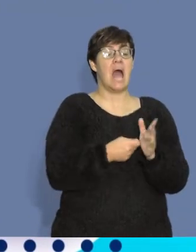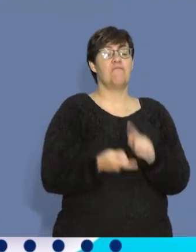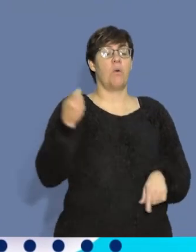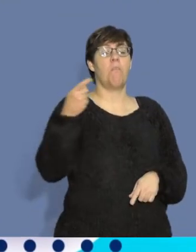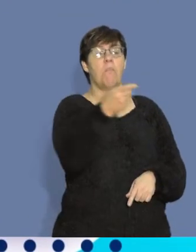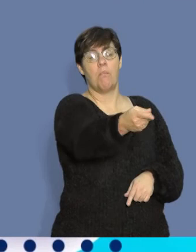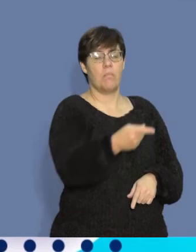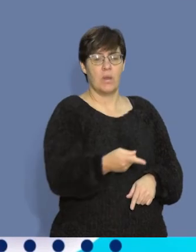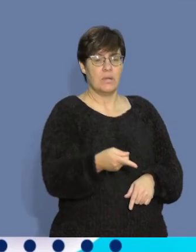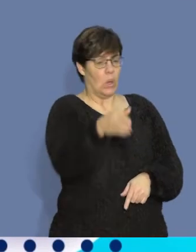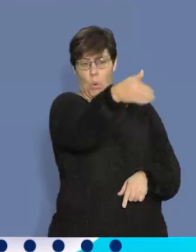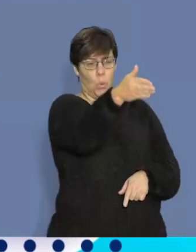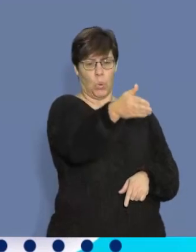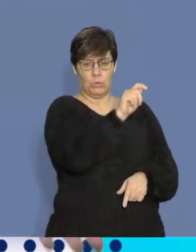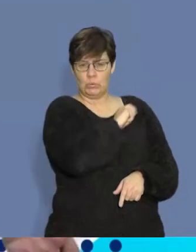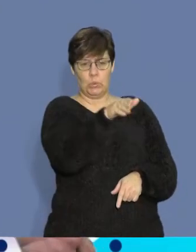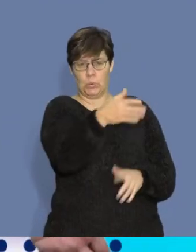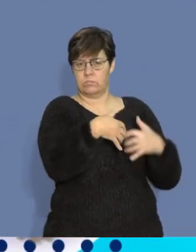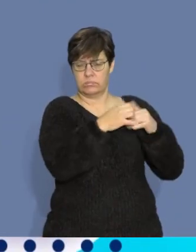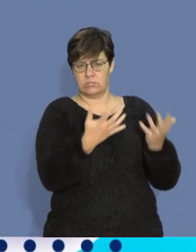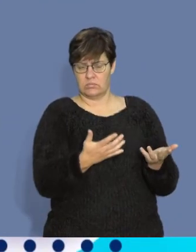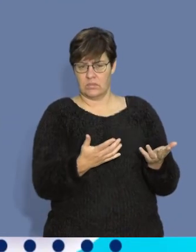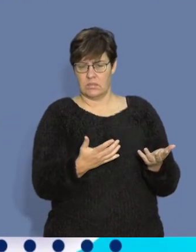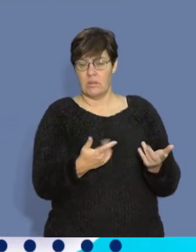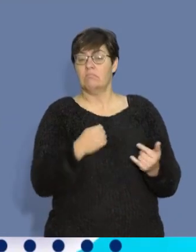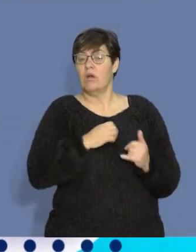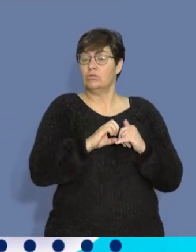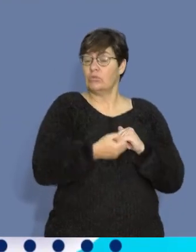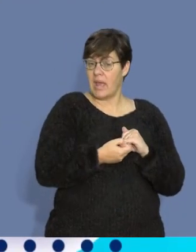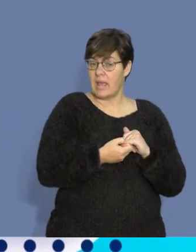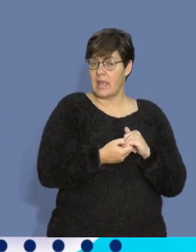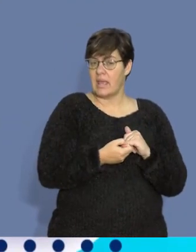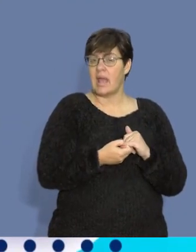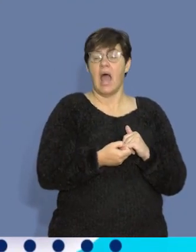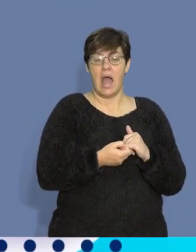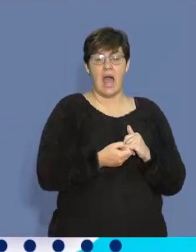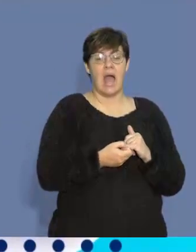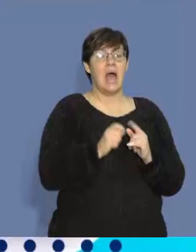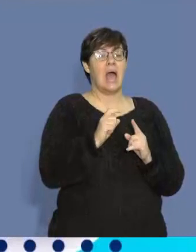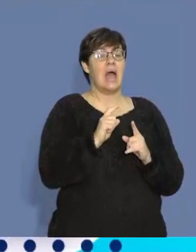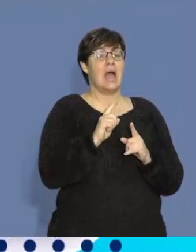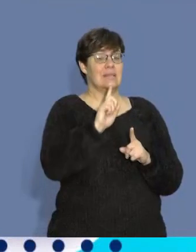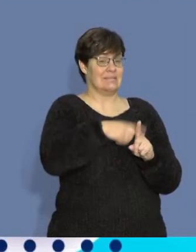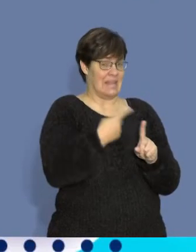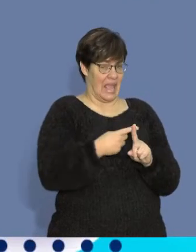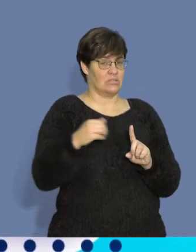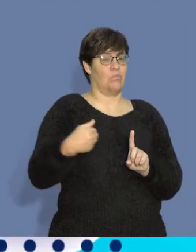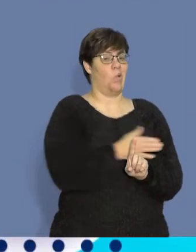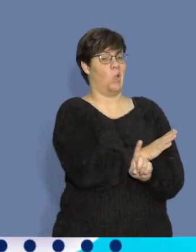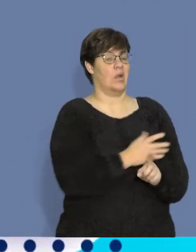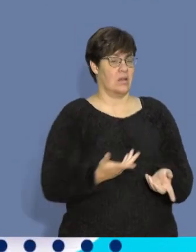we supposedly bought goods from does not exist. Clearly, this is an attempt at tax